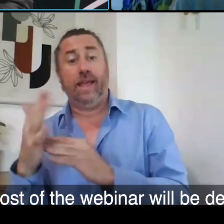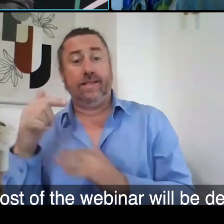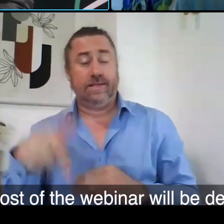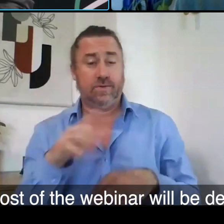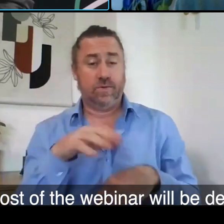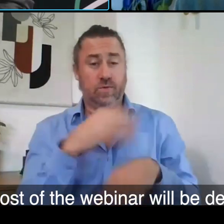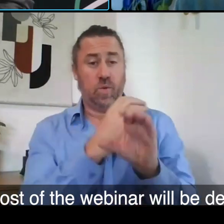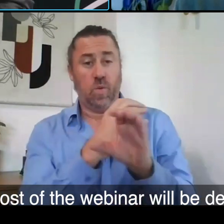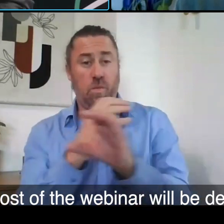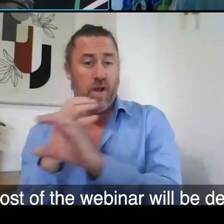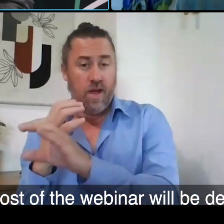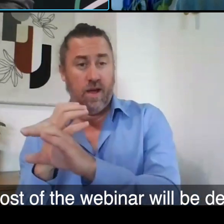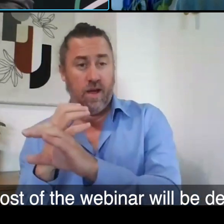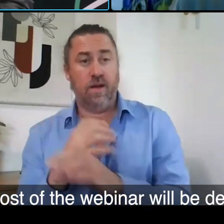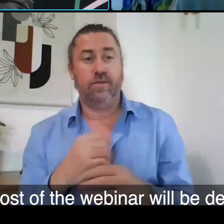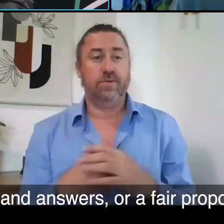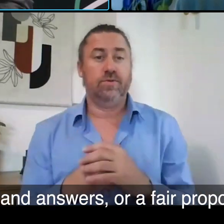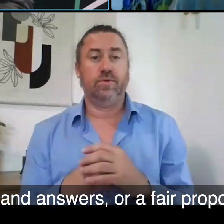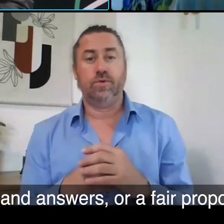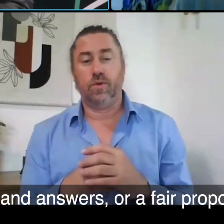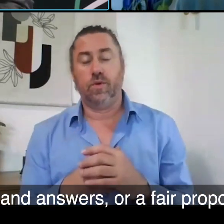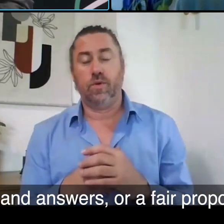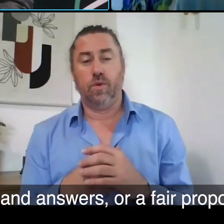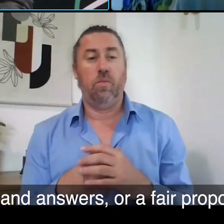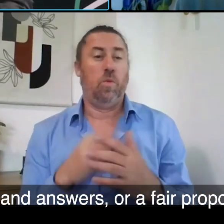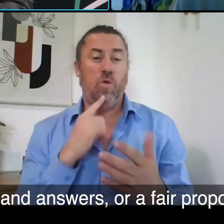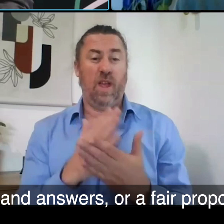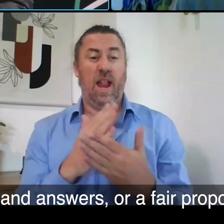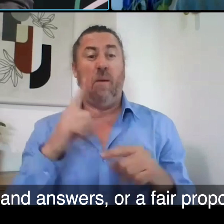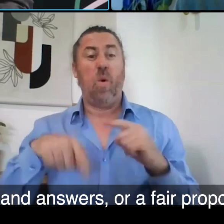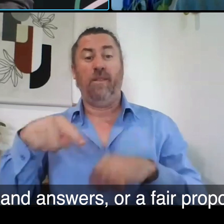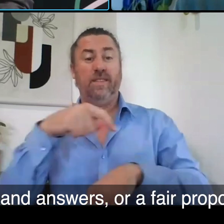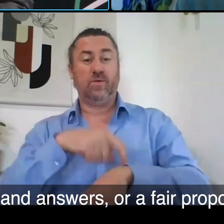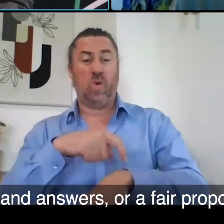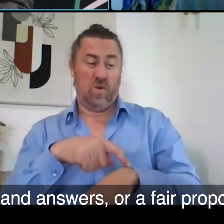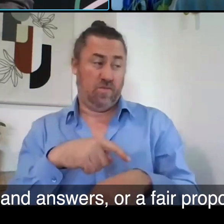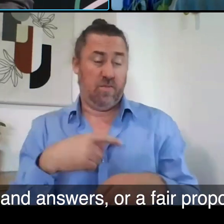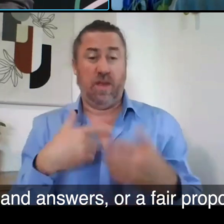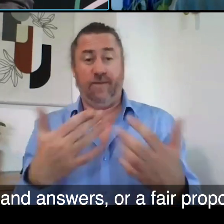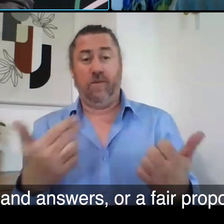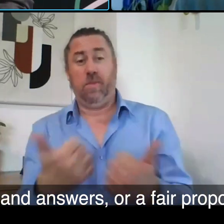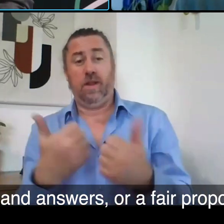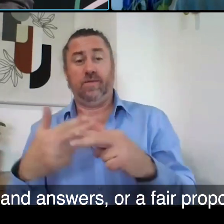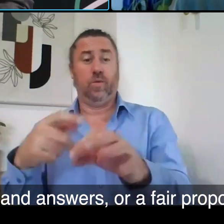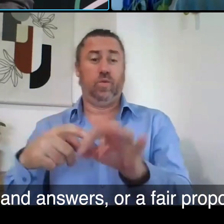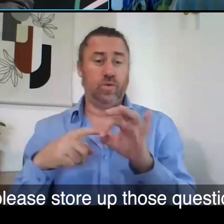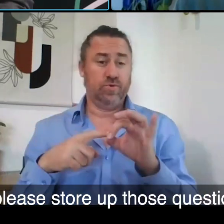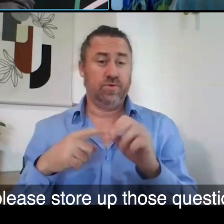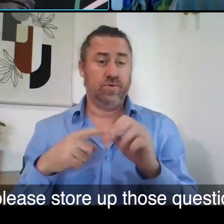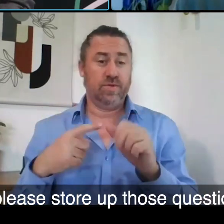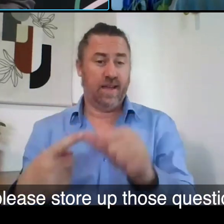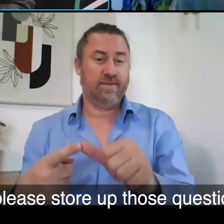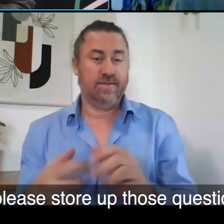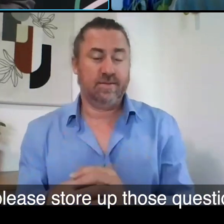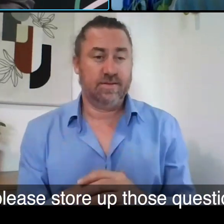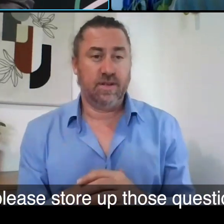webinar. In fact, most of the webinar will be devoted to questions and answers, so or a fair proportion of it. So